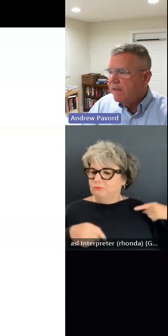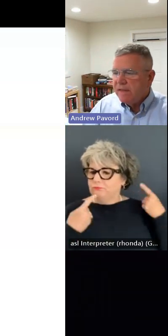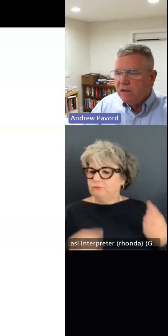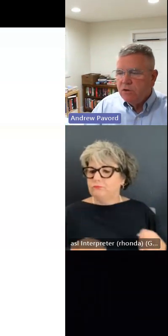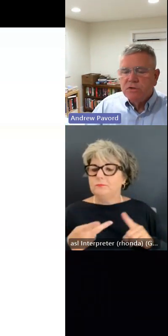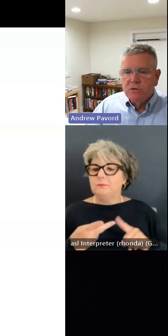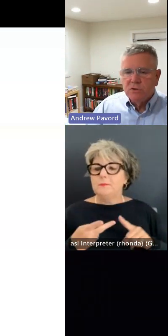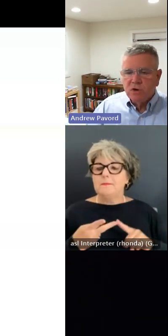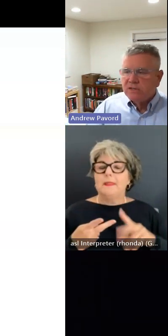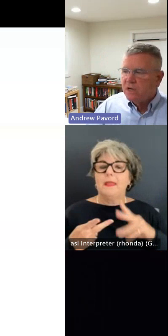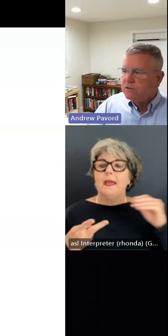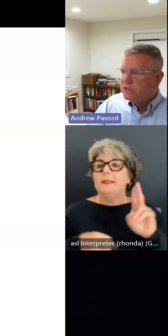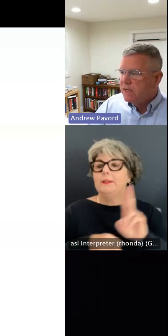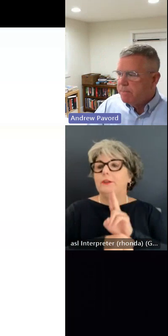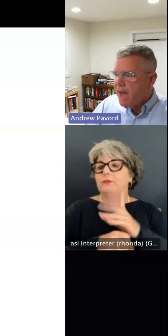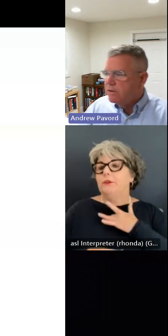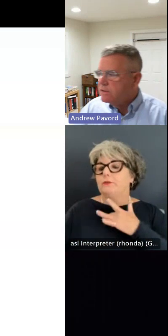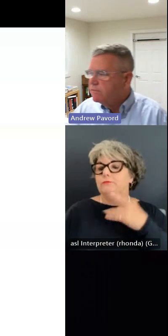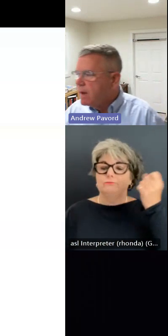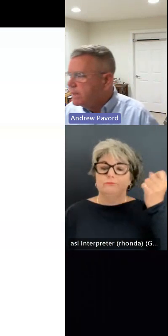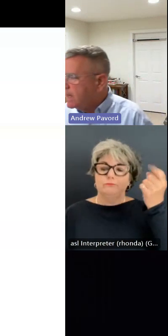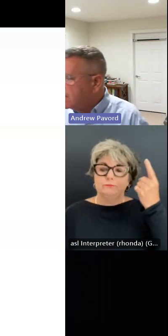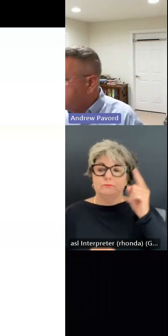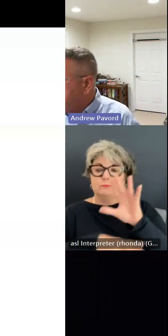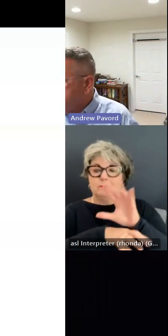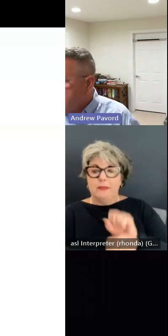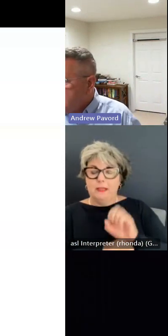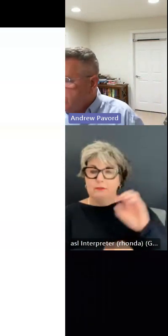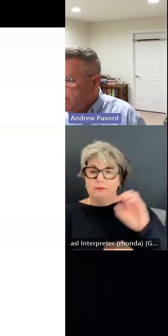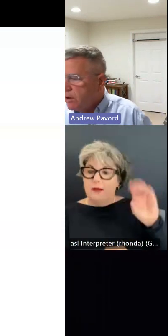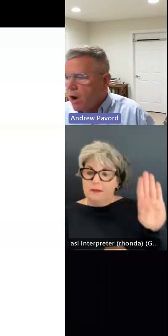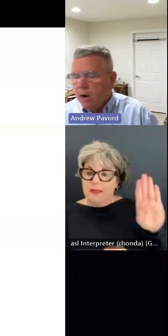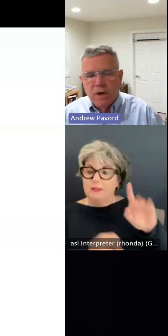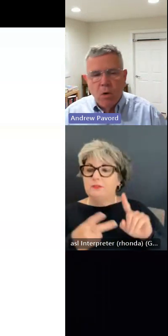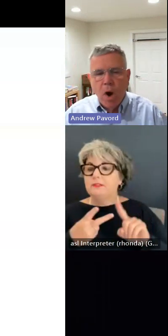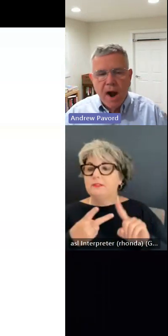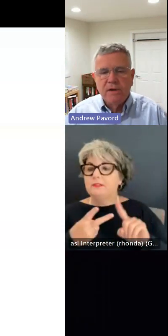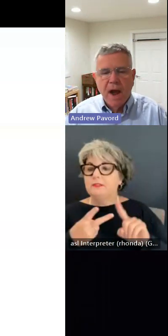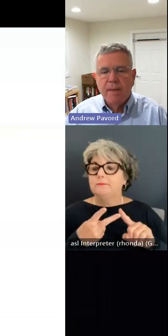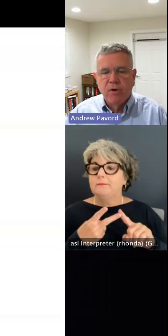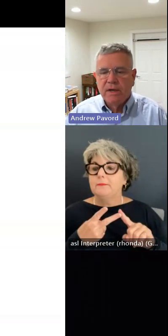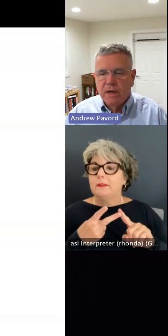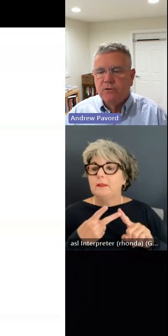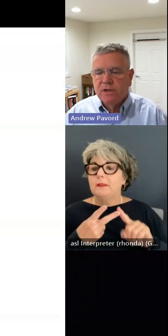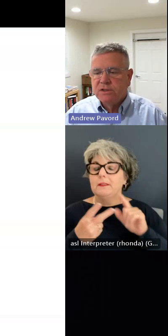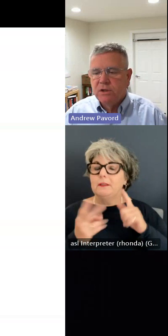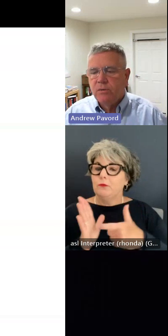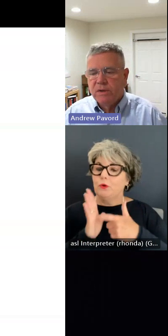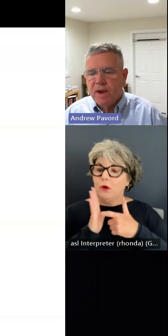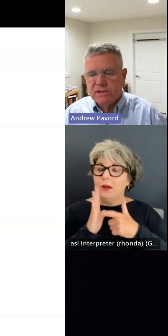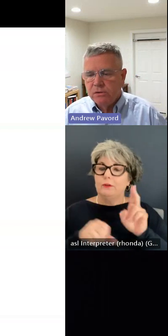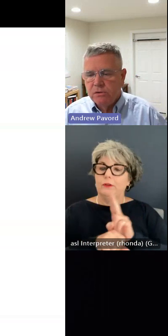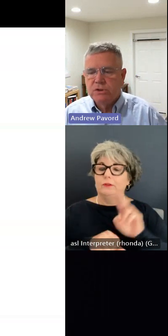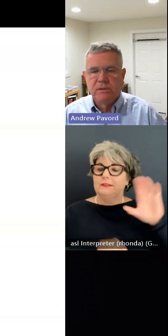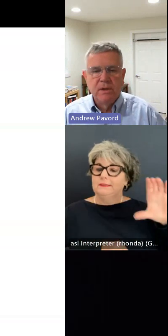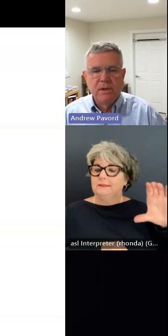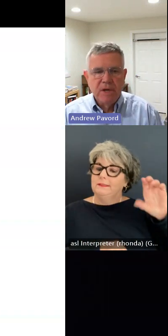And they can use those trends to understand patterns of obligations, that are required to operate under a